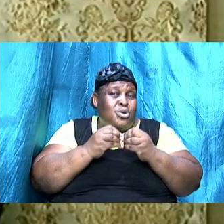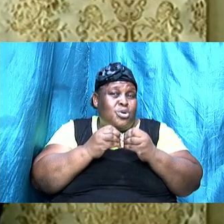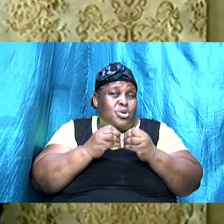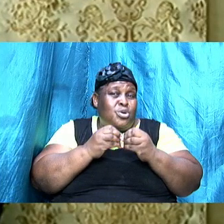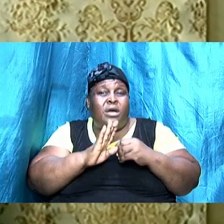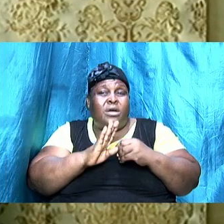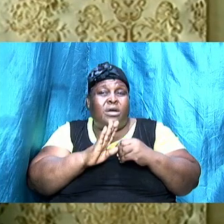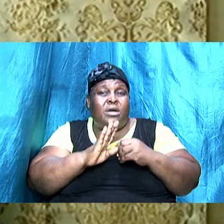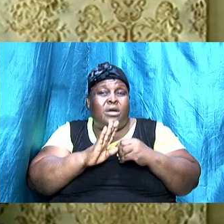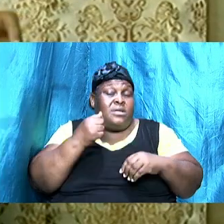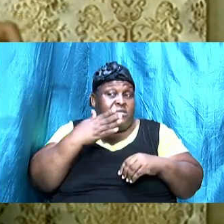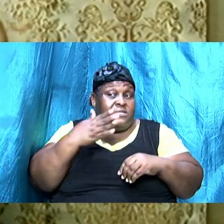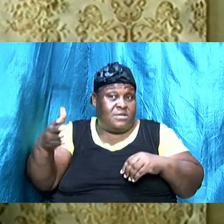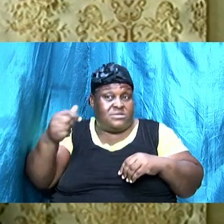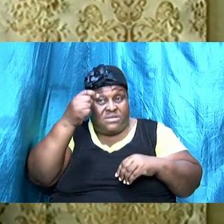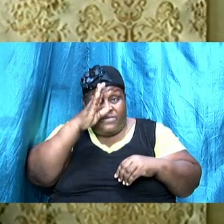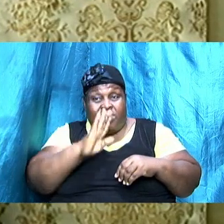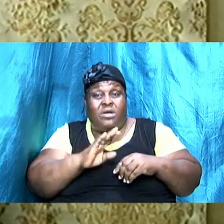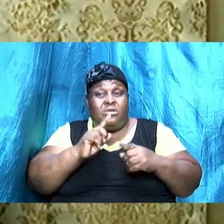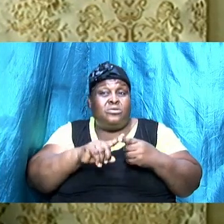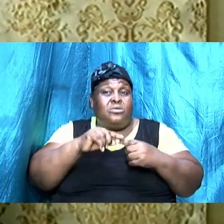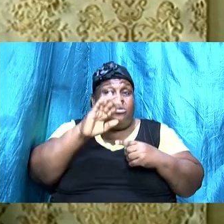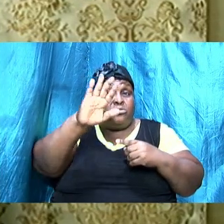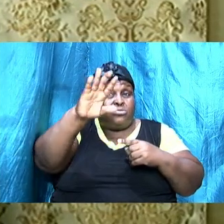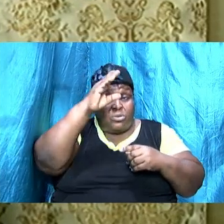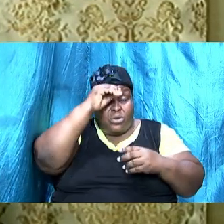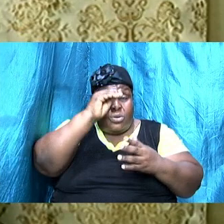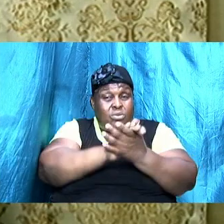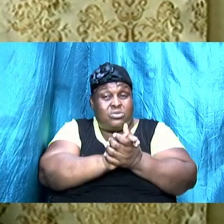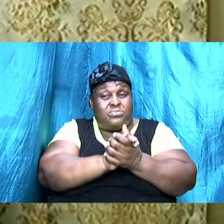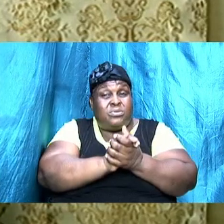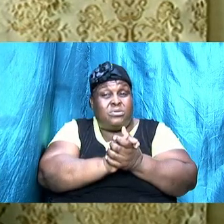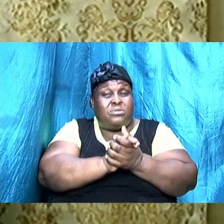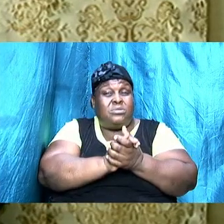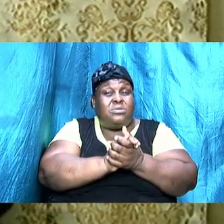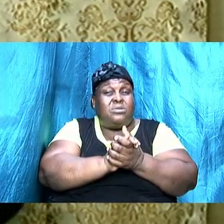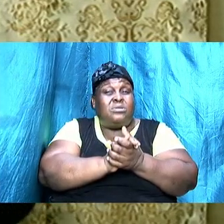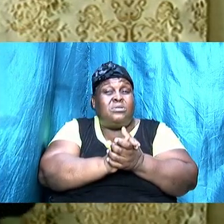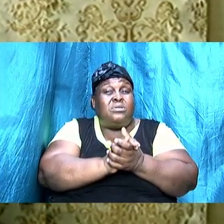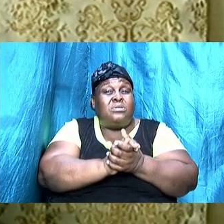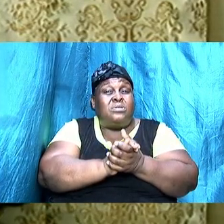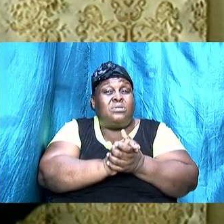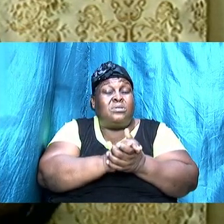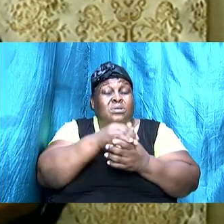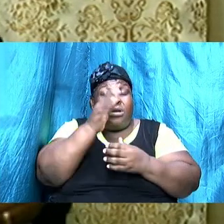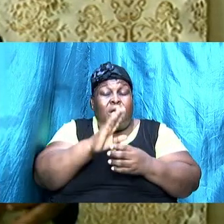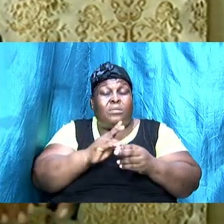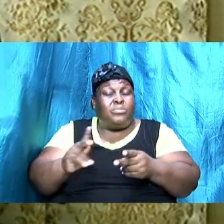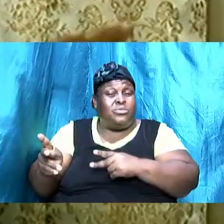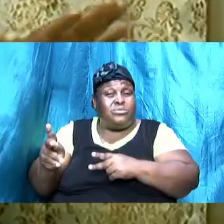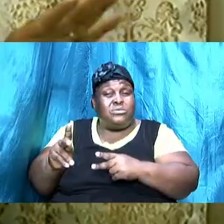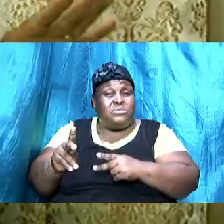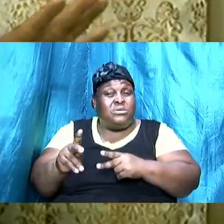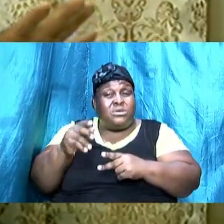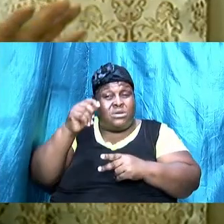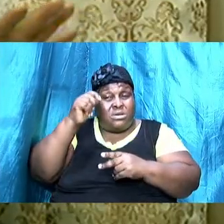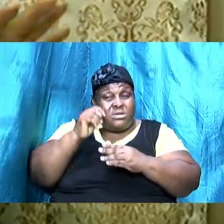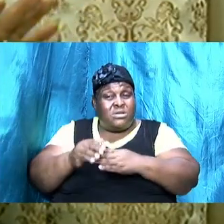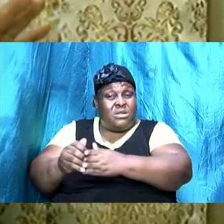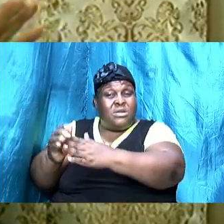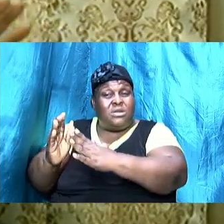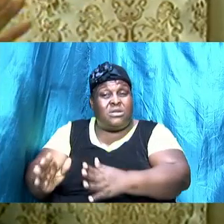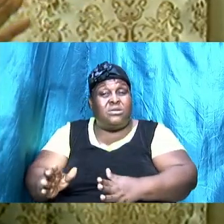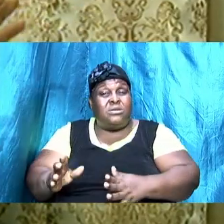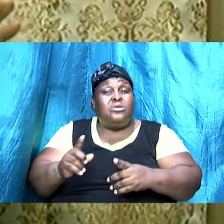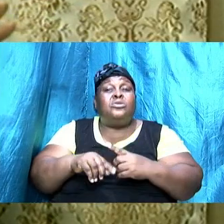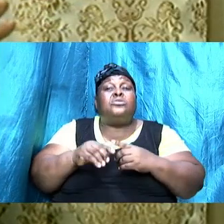the things of God than to your husband. God put him there now as the head for him to lead as God's word directs him.